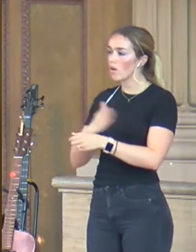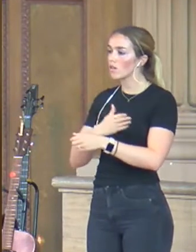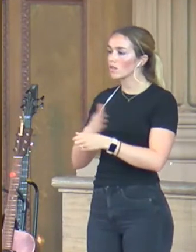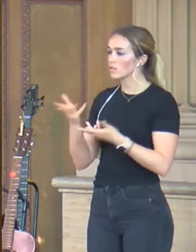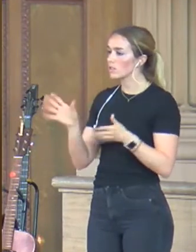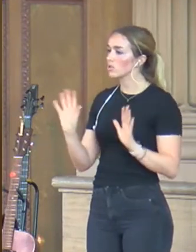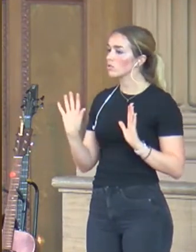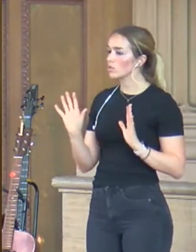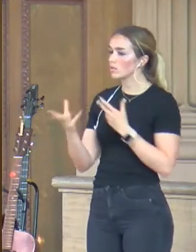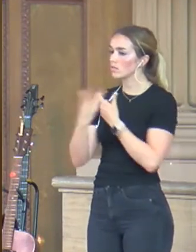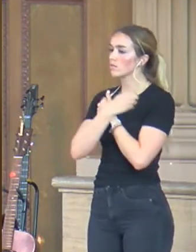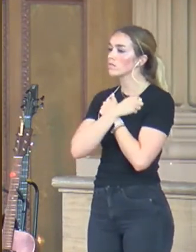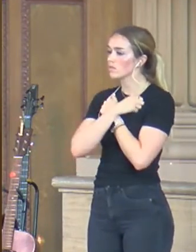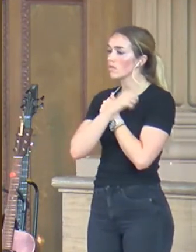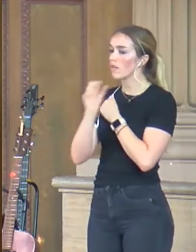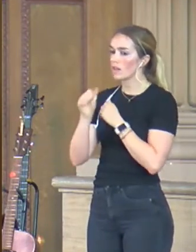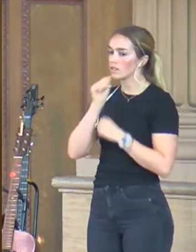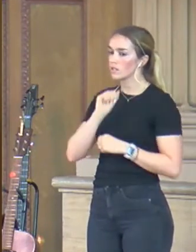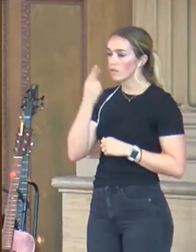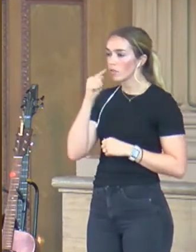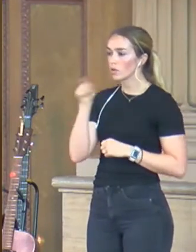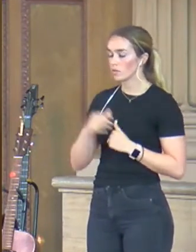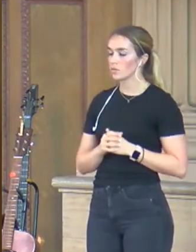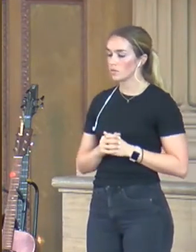and he embraced that suffering for you.